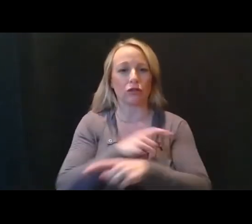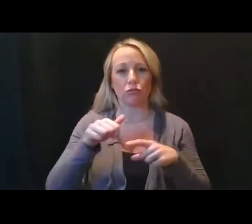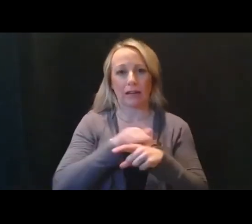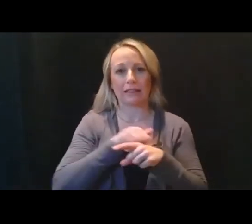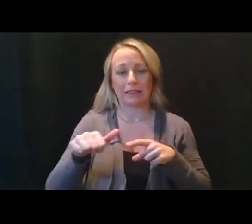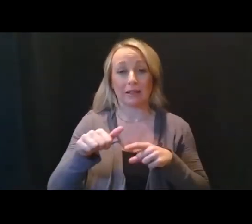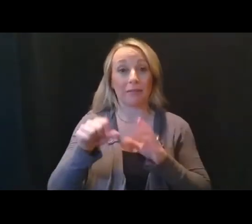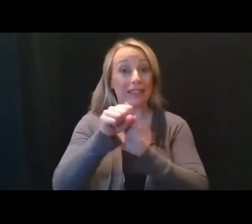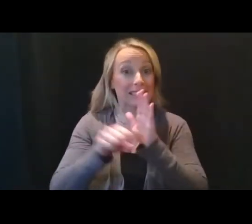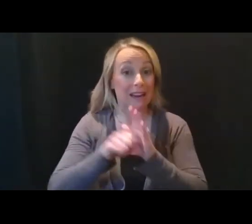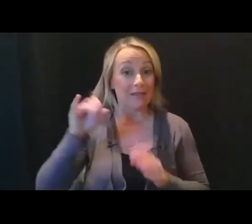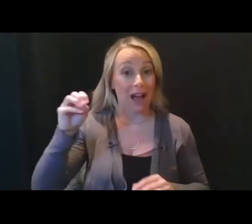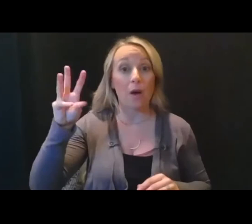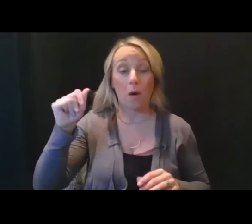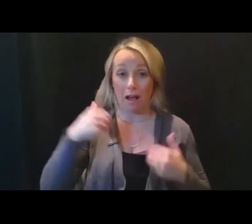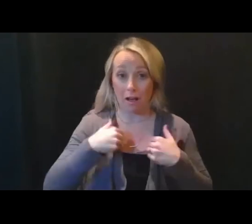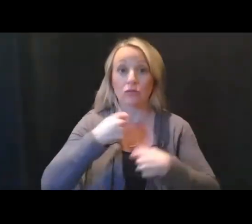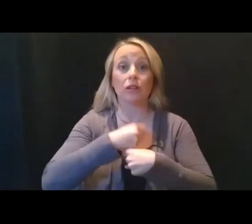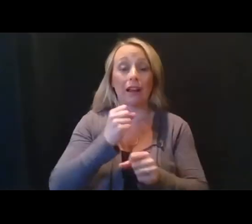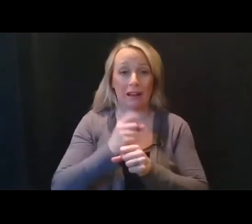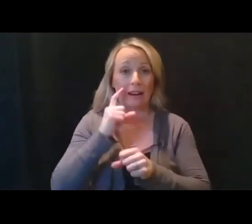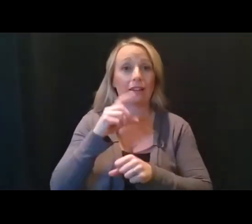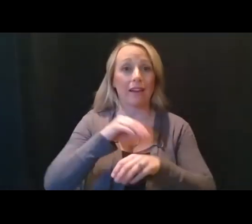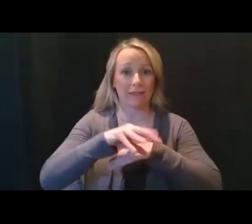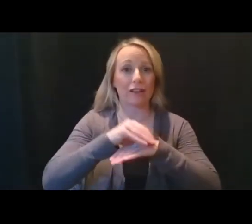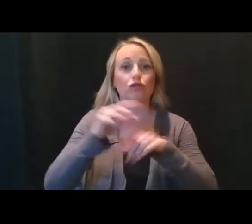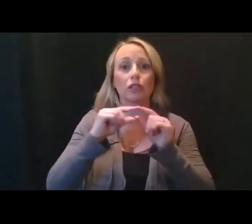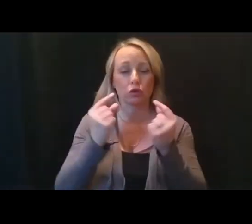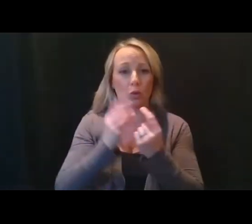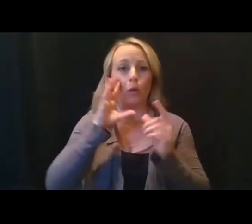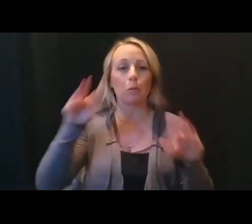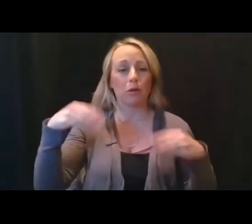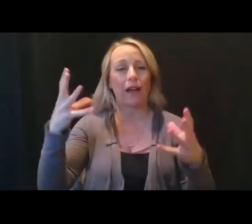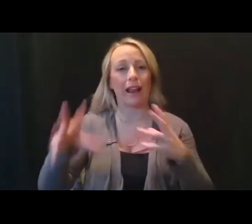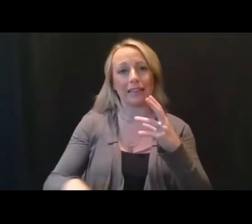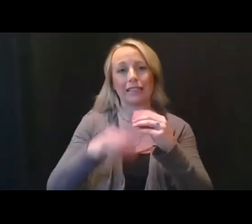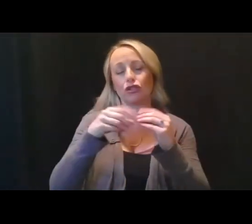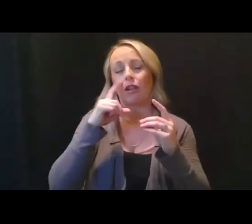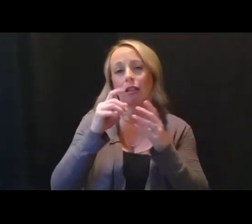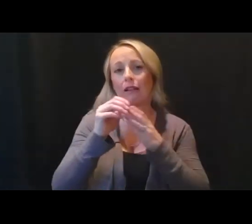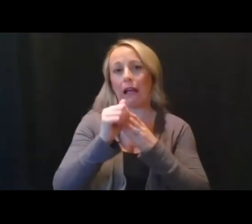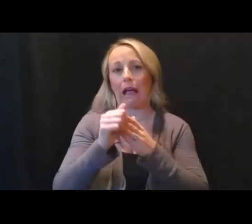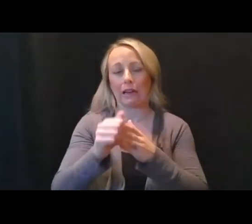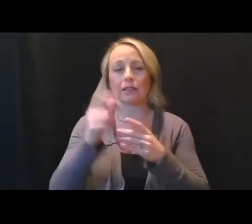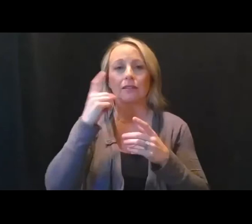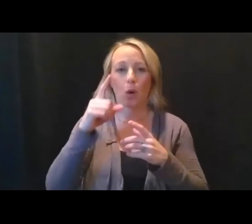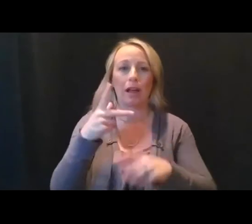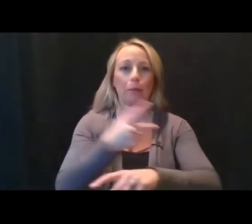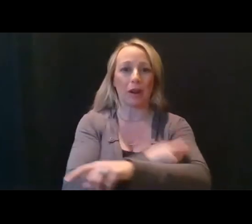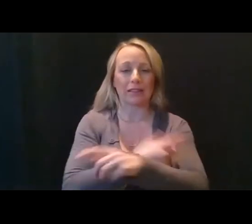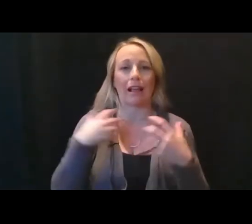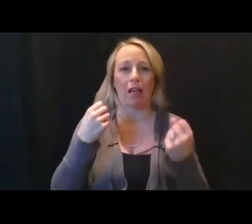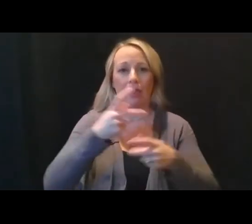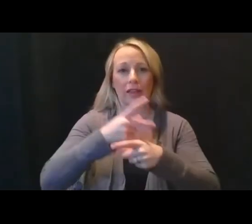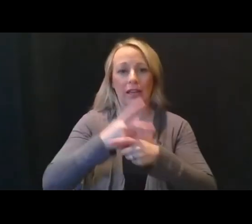The state of Iowa has created an advisory group that will provide additional guidance on immunizing healthcare workers in